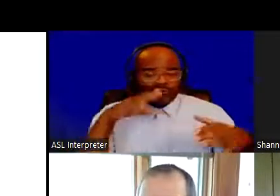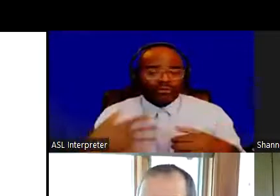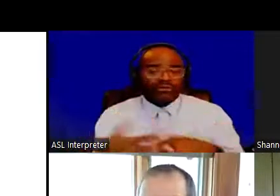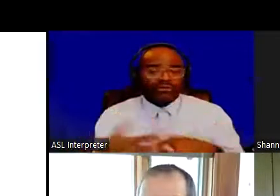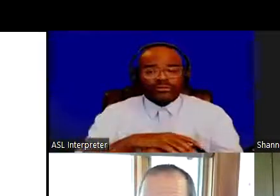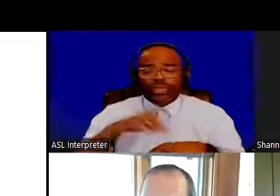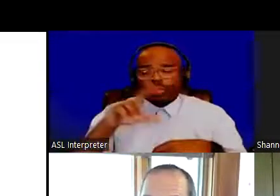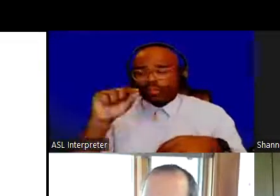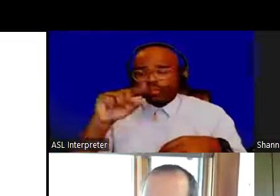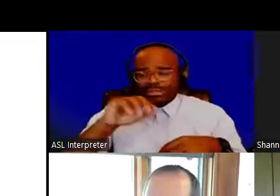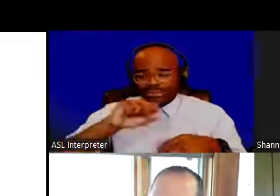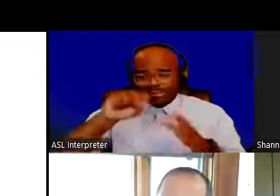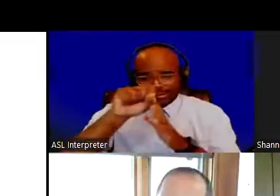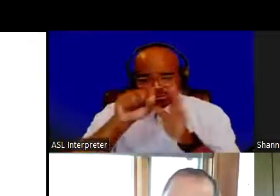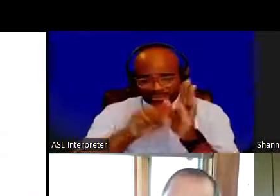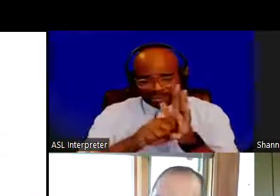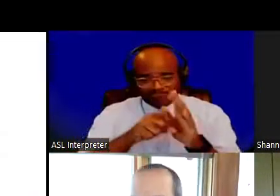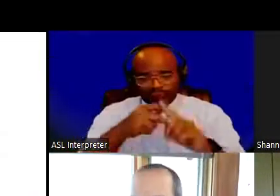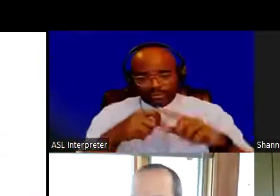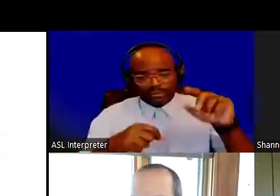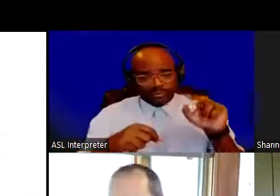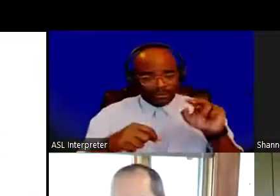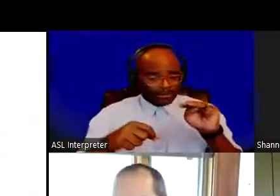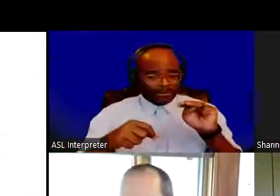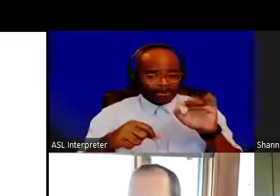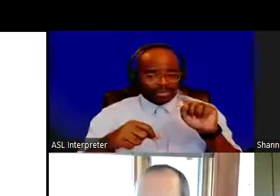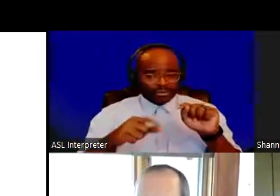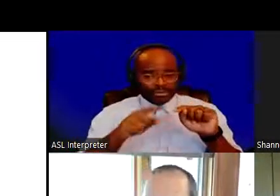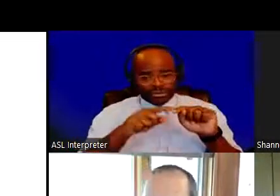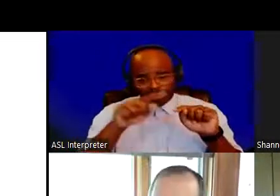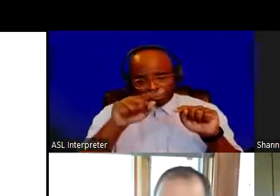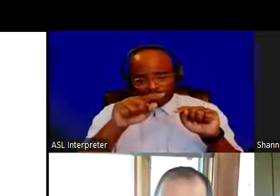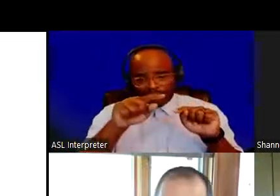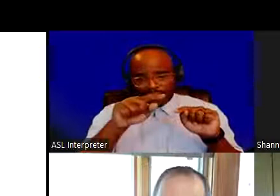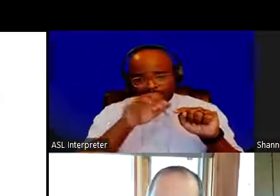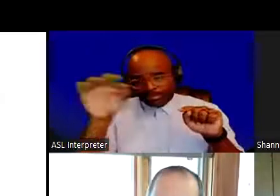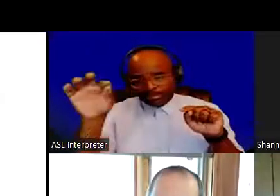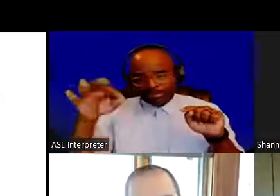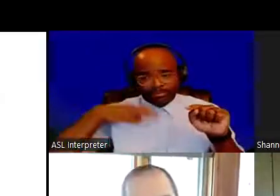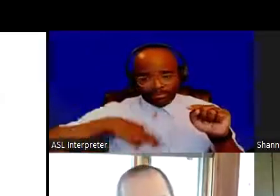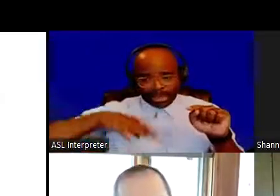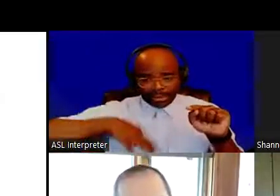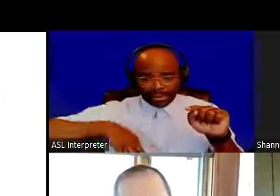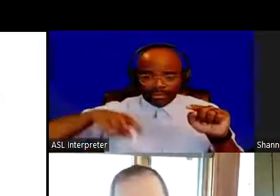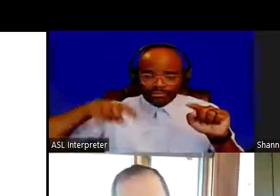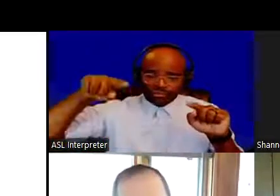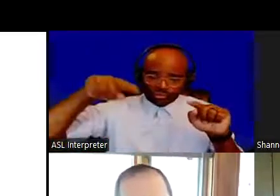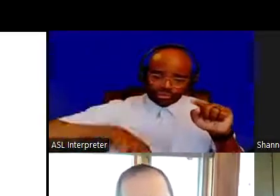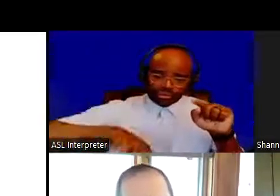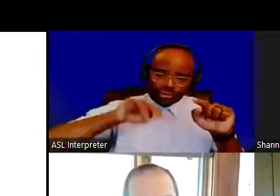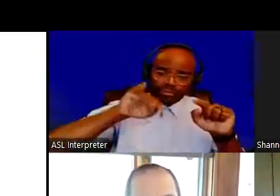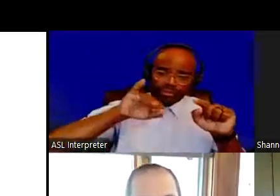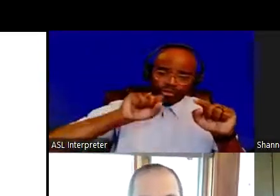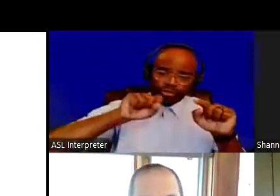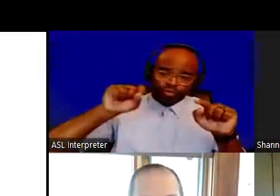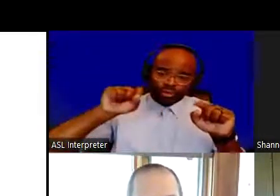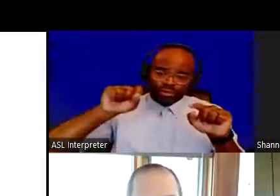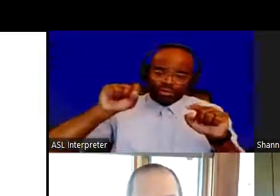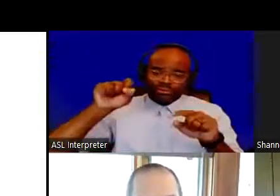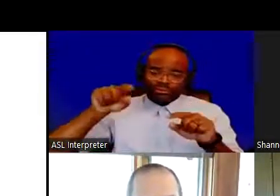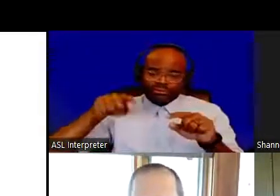20-state footprint that goes from Minnesota to Maine to Missouri to Maryland.